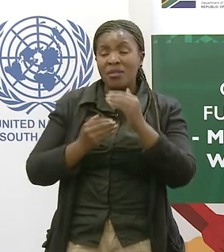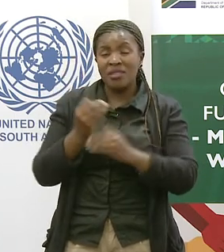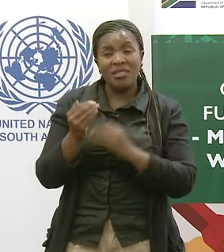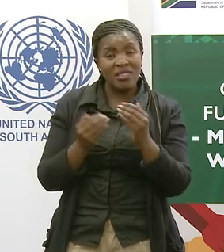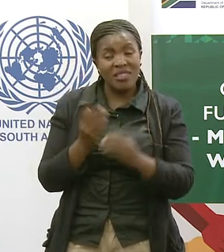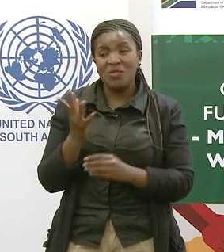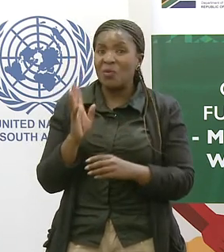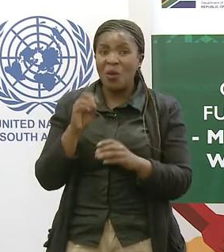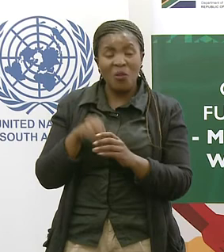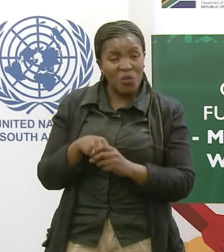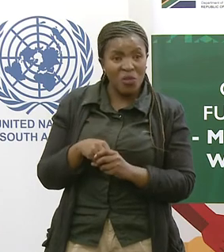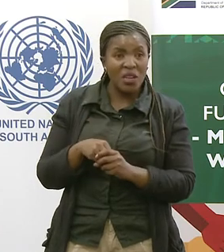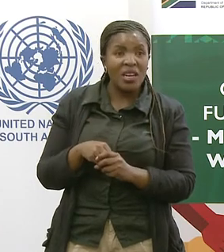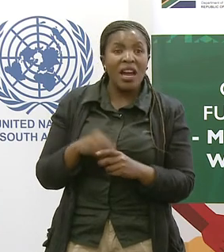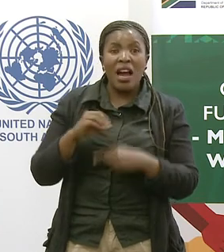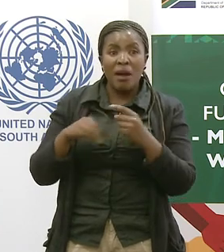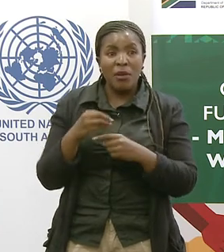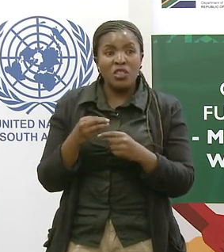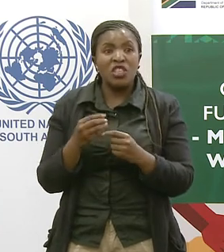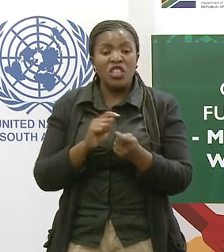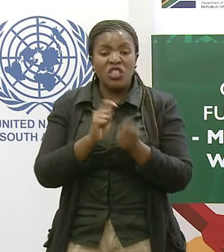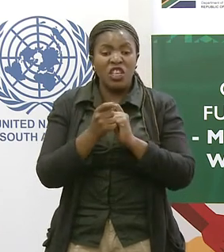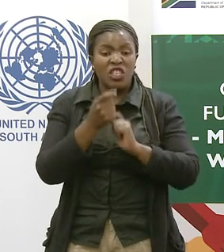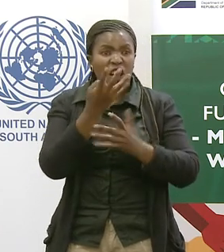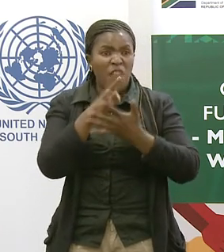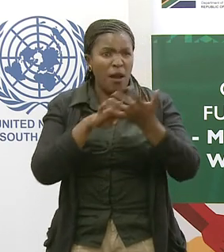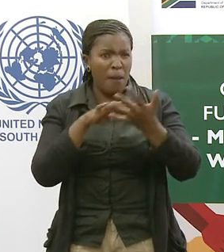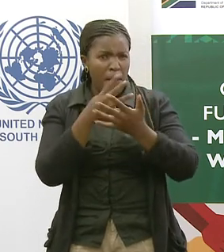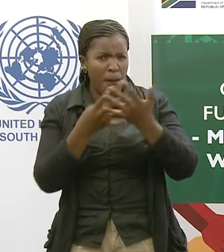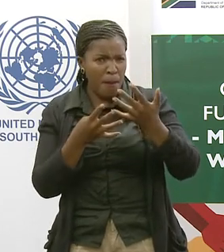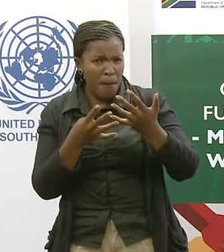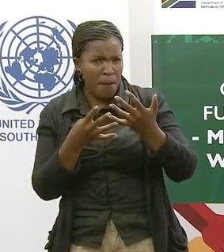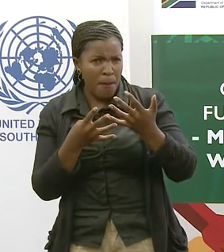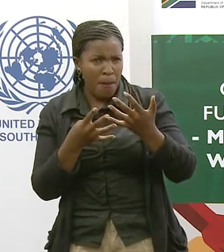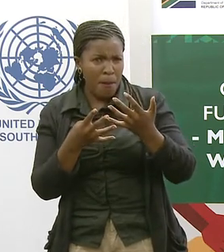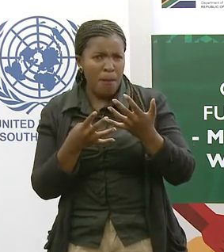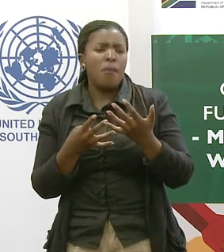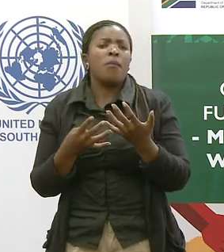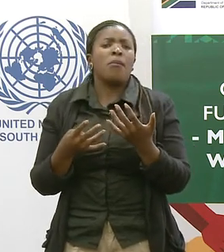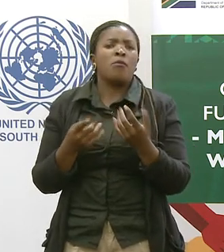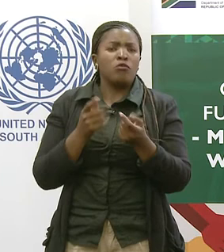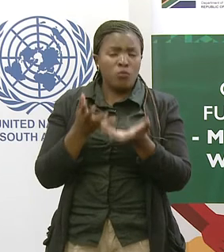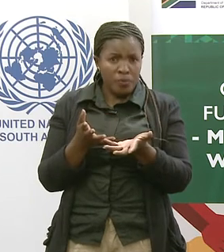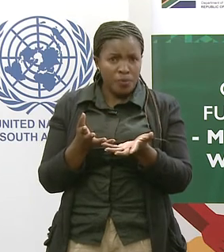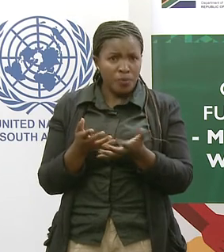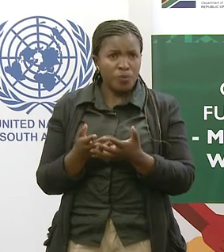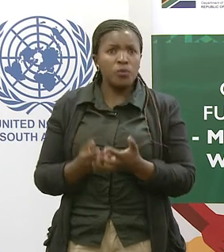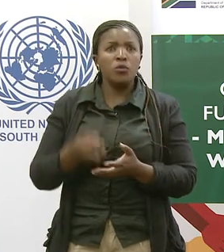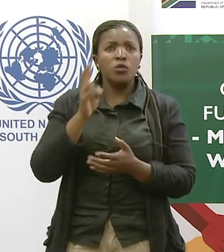in which both reframing and delivery are important aspects. I was asked specifically to comment